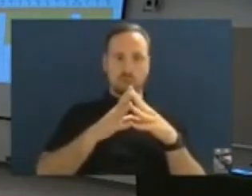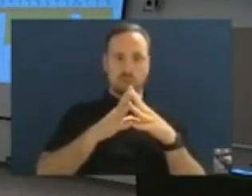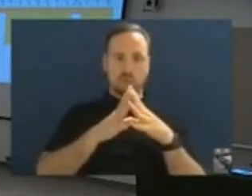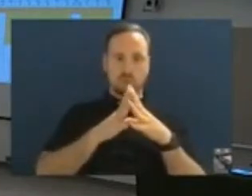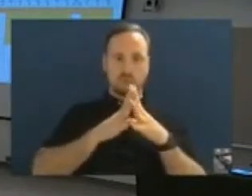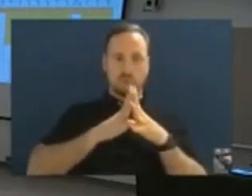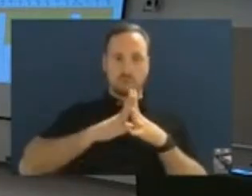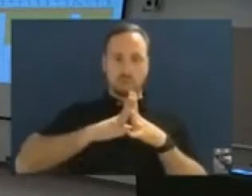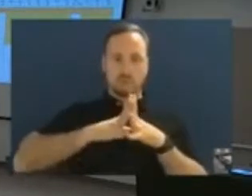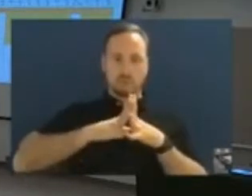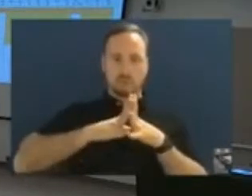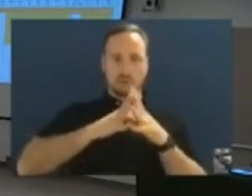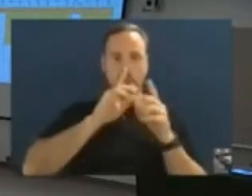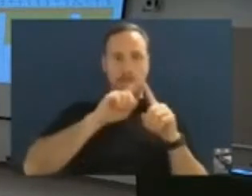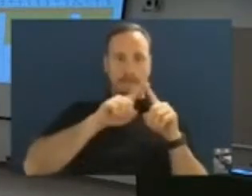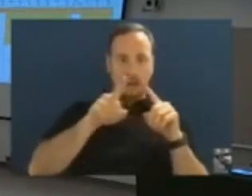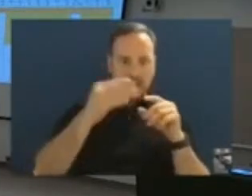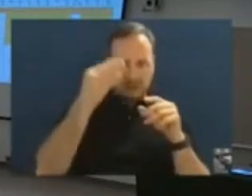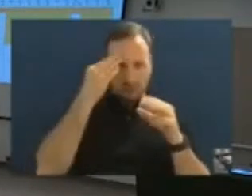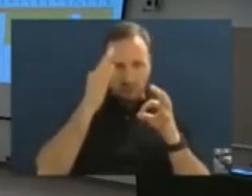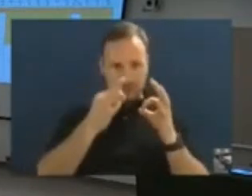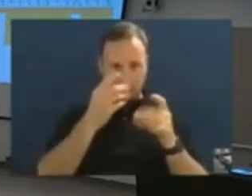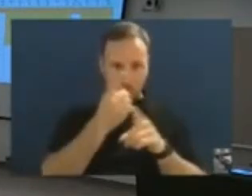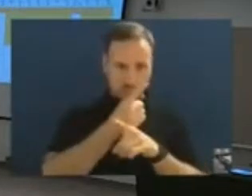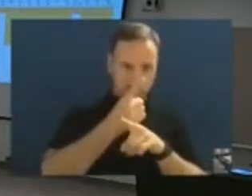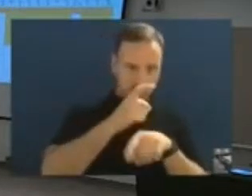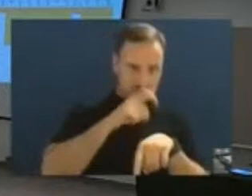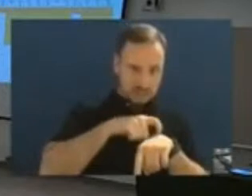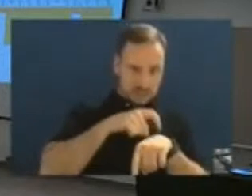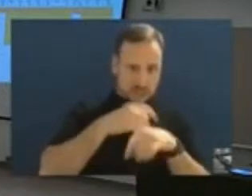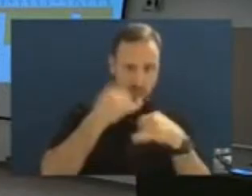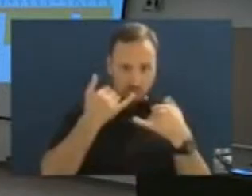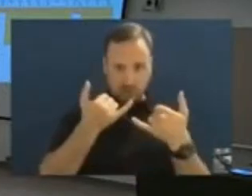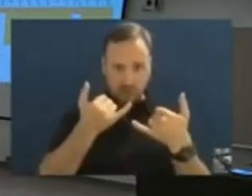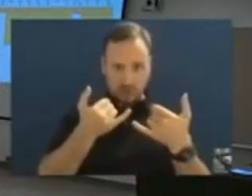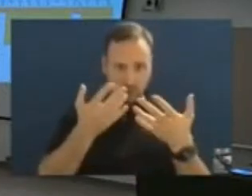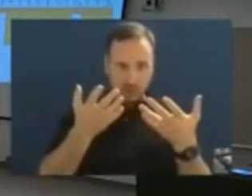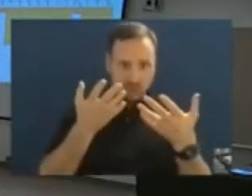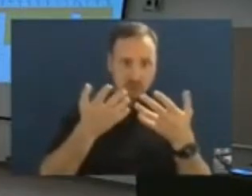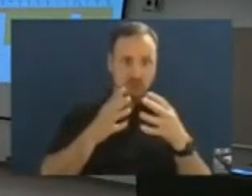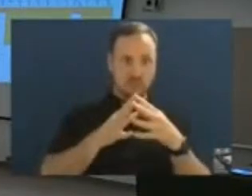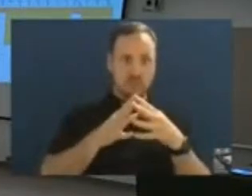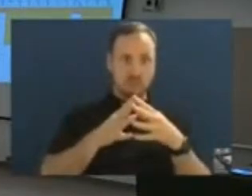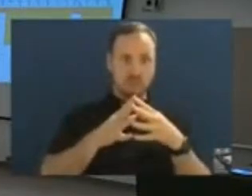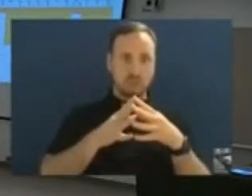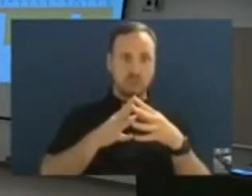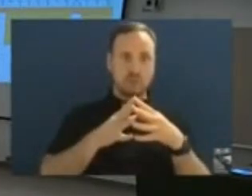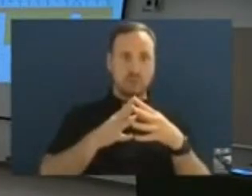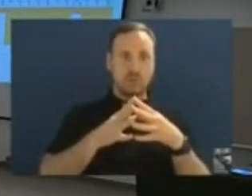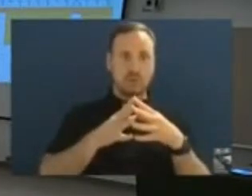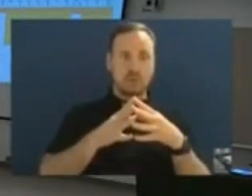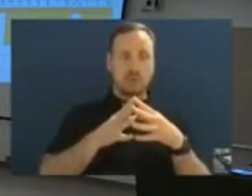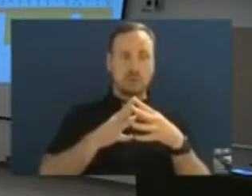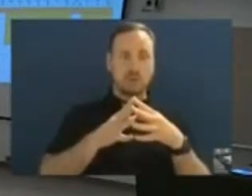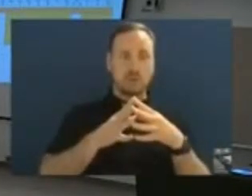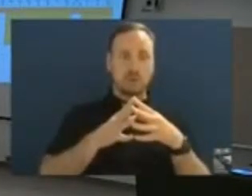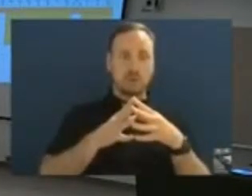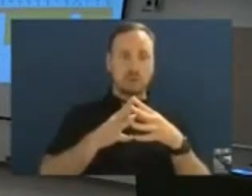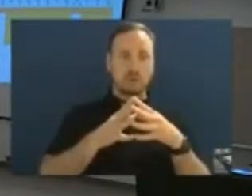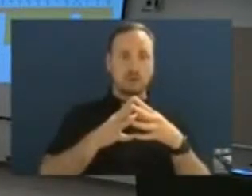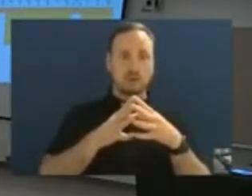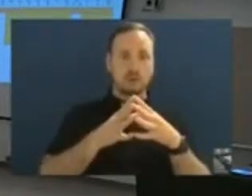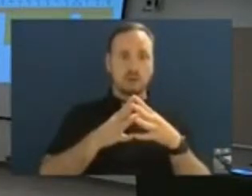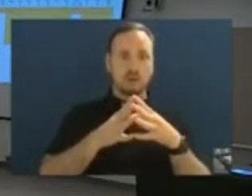things there. Right. Well, so we'll just do a quick round of clarification questions, and then we'll go to a motion, and then we can have discussion and